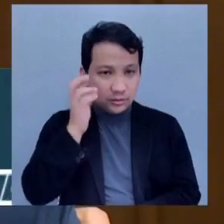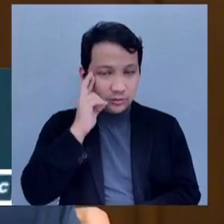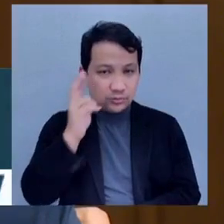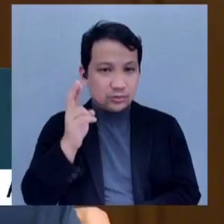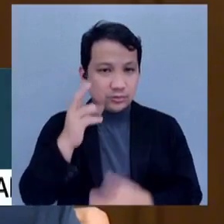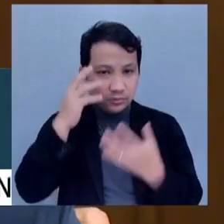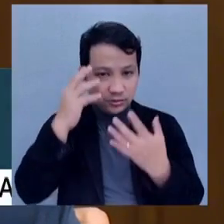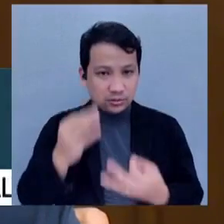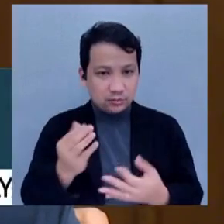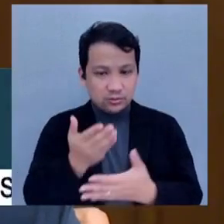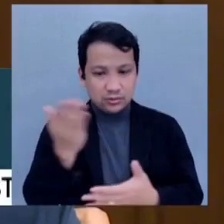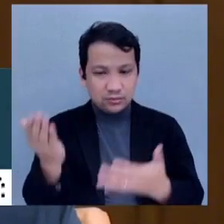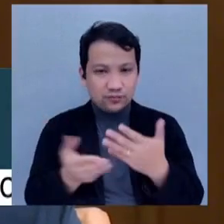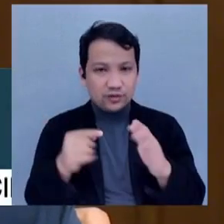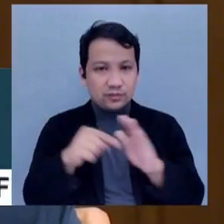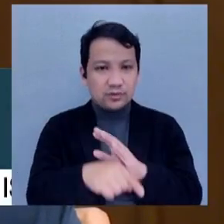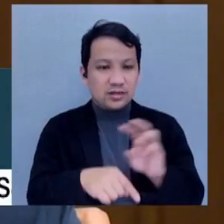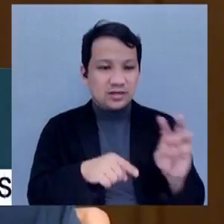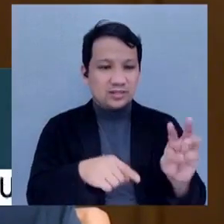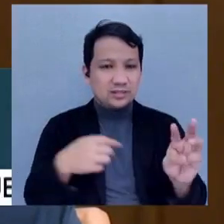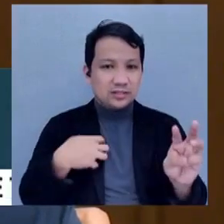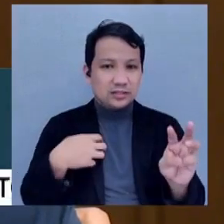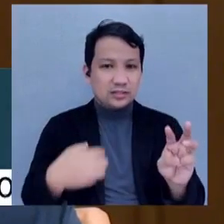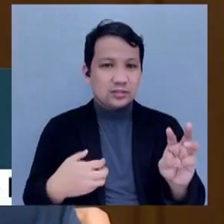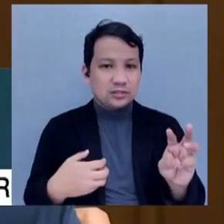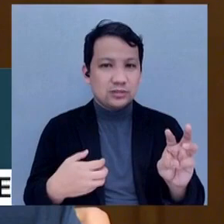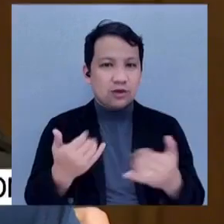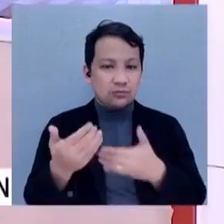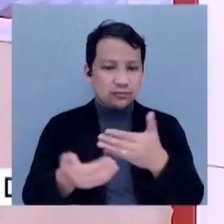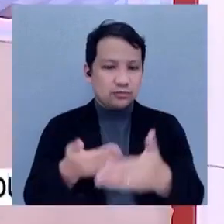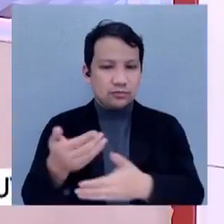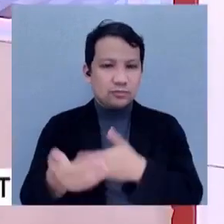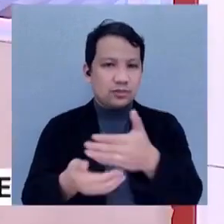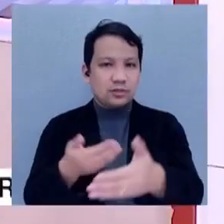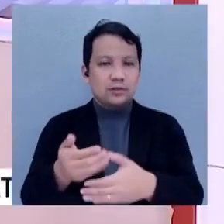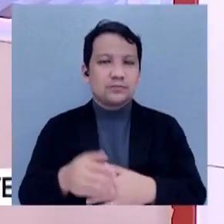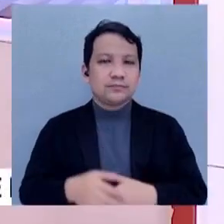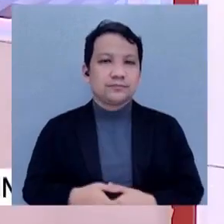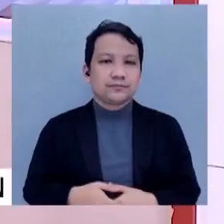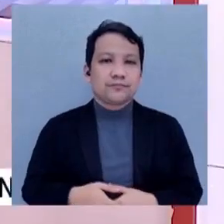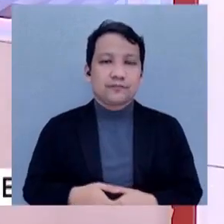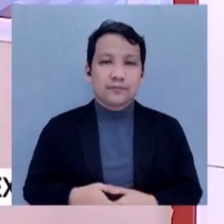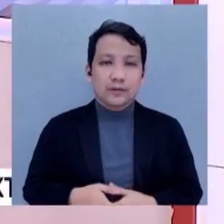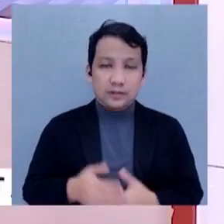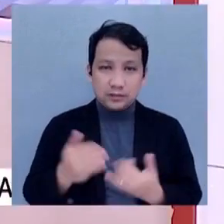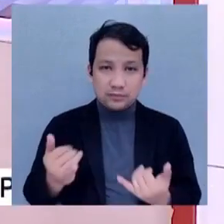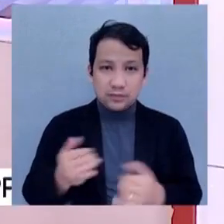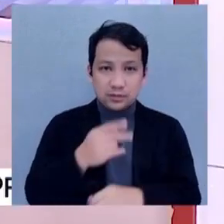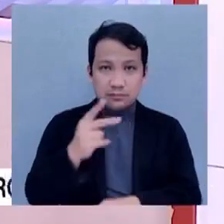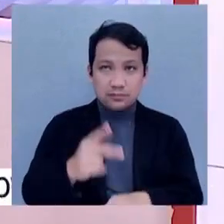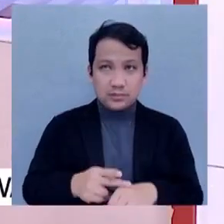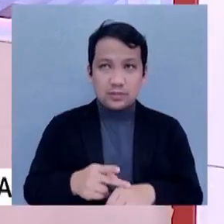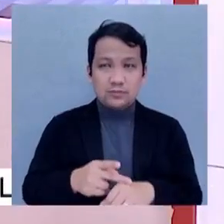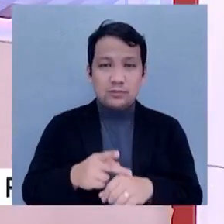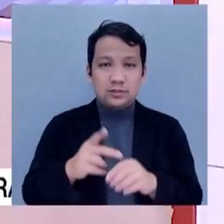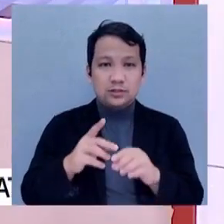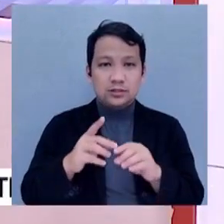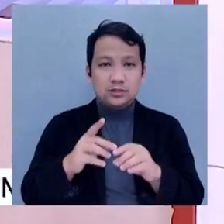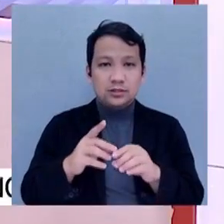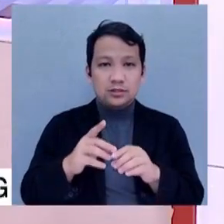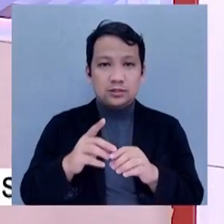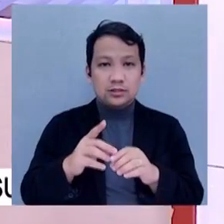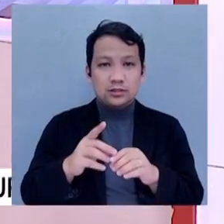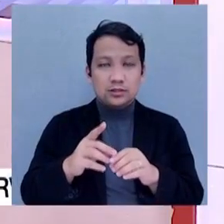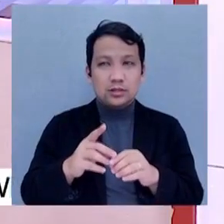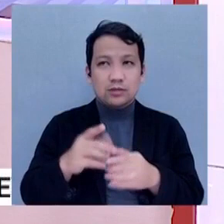case against the cops underwent a thorough process. The Philippine Justice Department wants 3 local vloggers